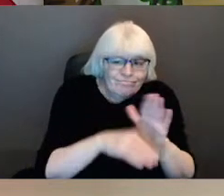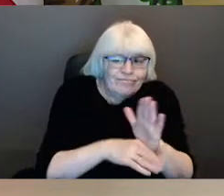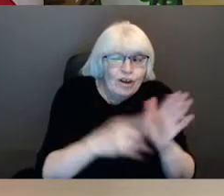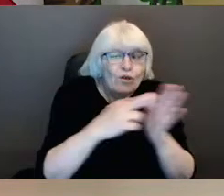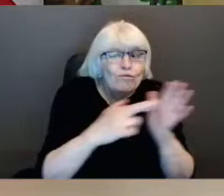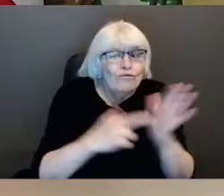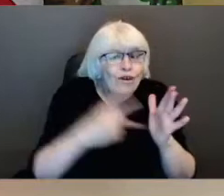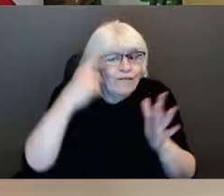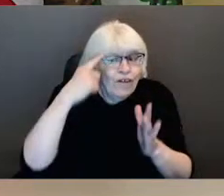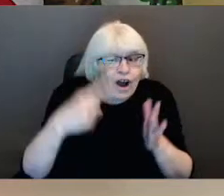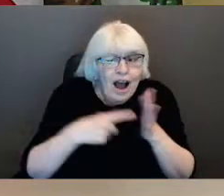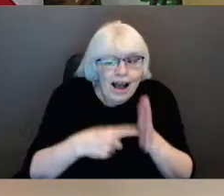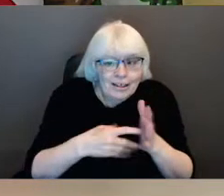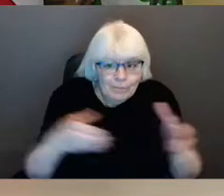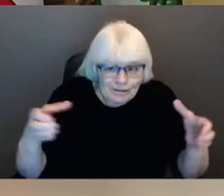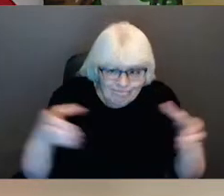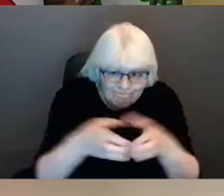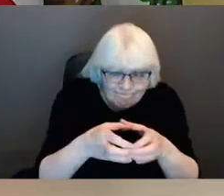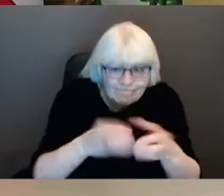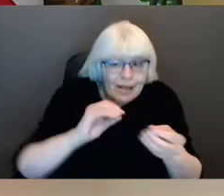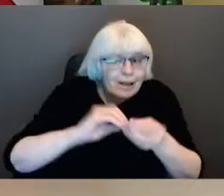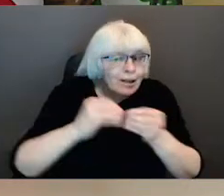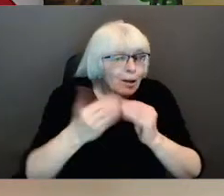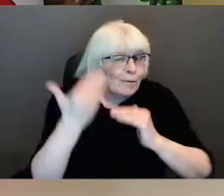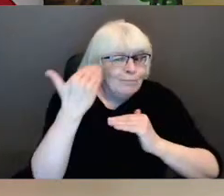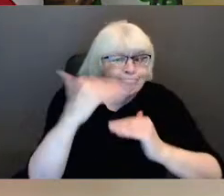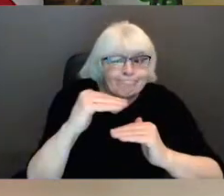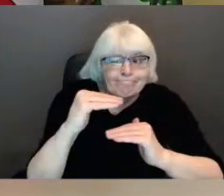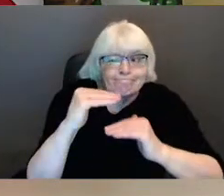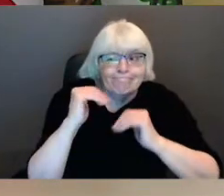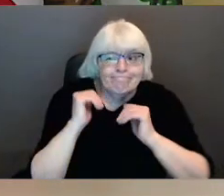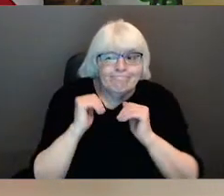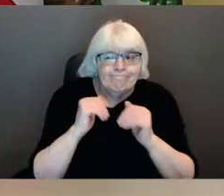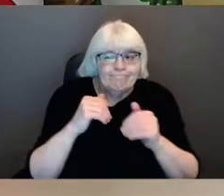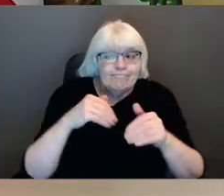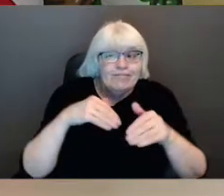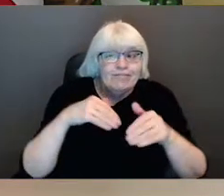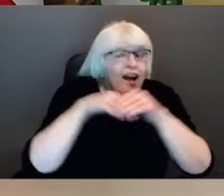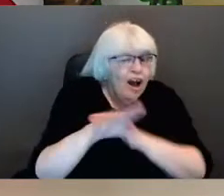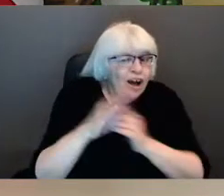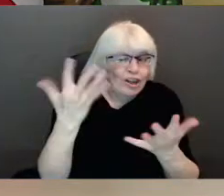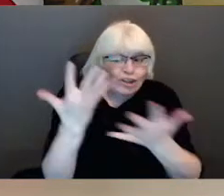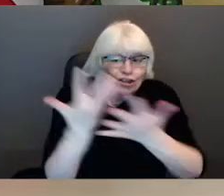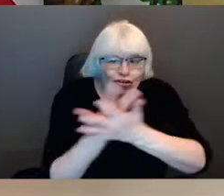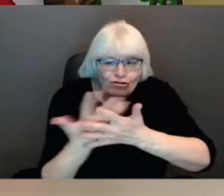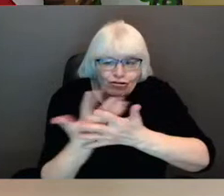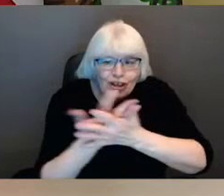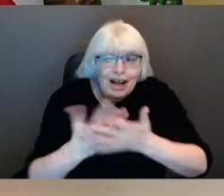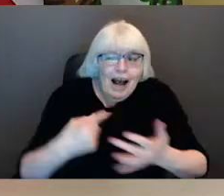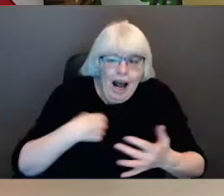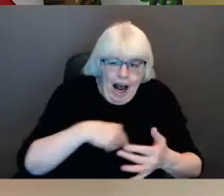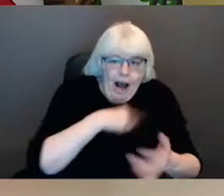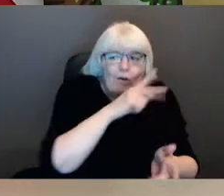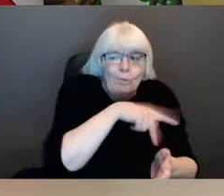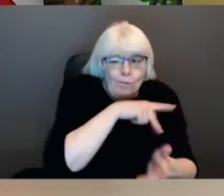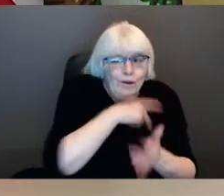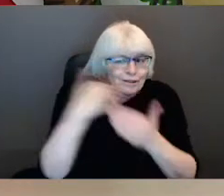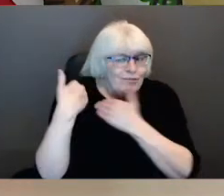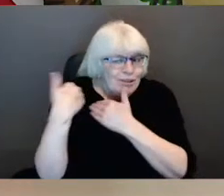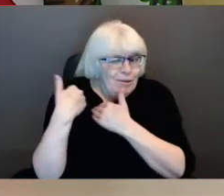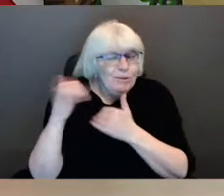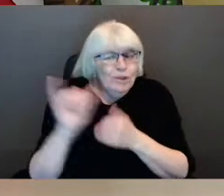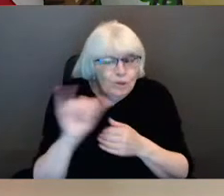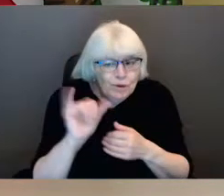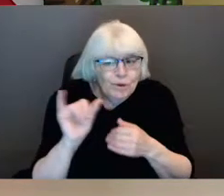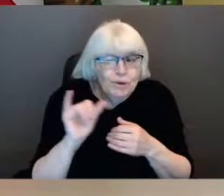personal responsibility to take steps to protect ourselves and others. We make decisions to wear a mask when in indoor spaces and